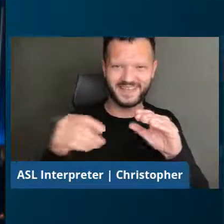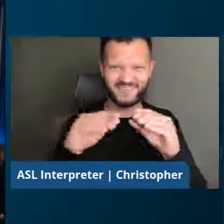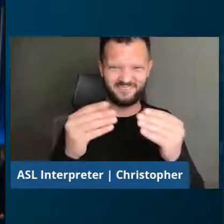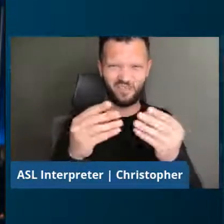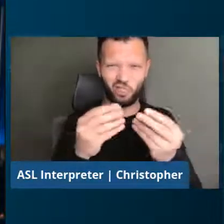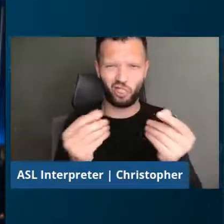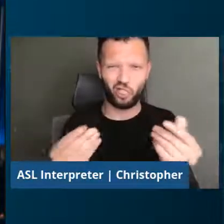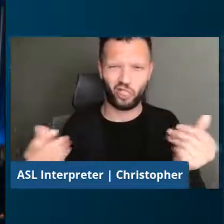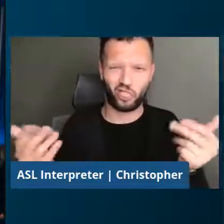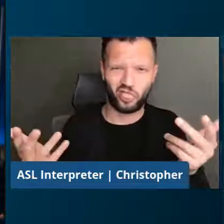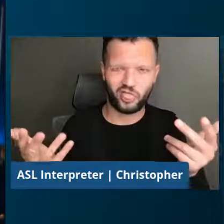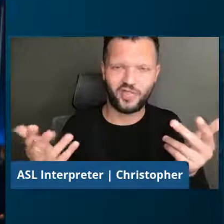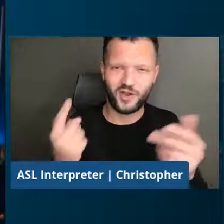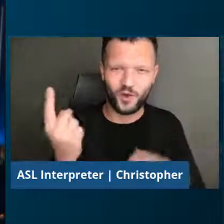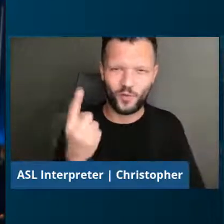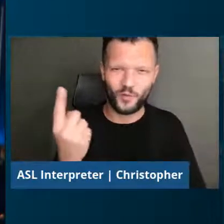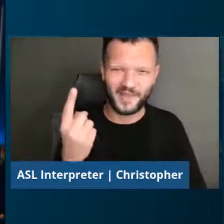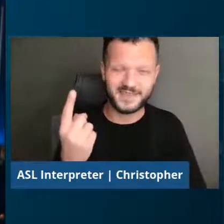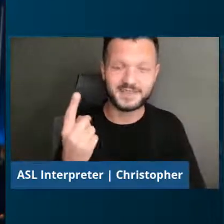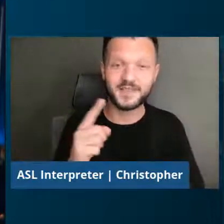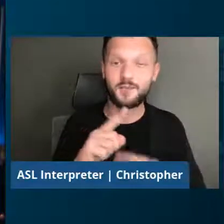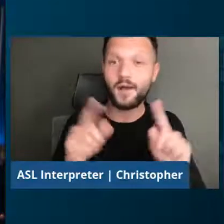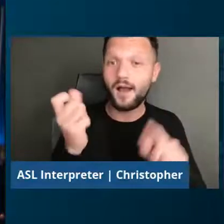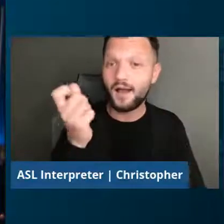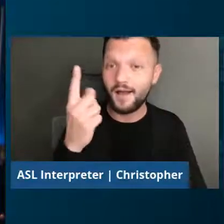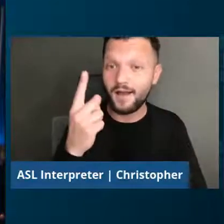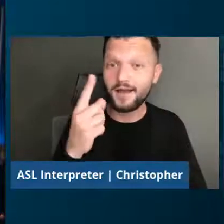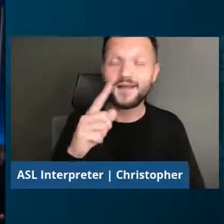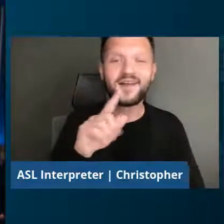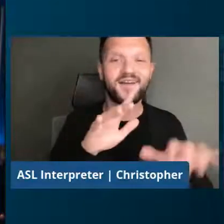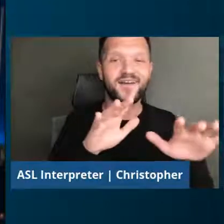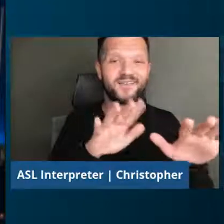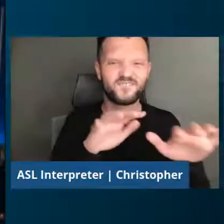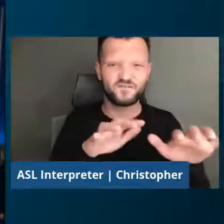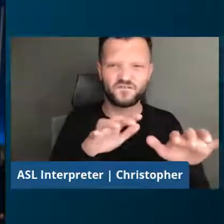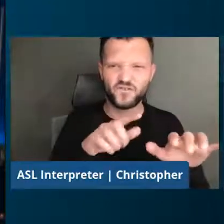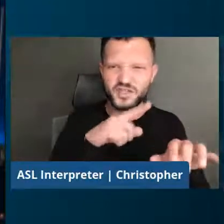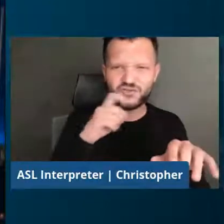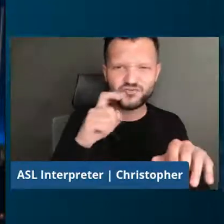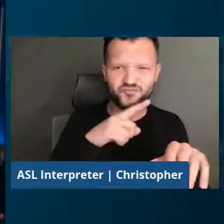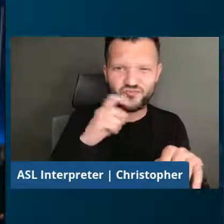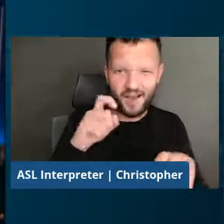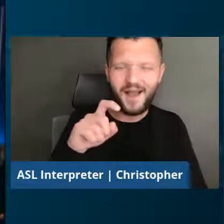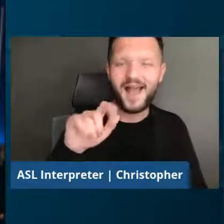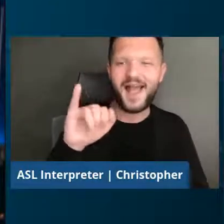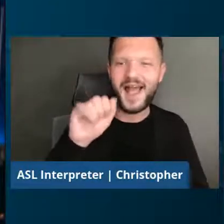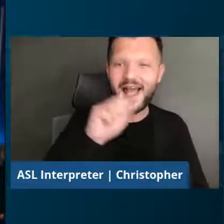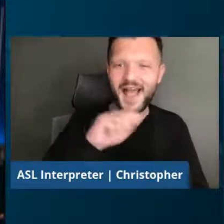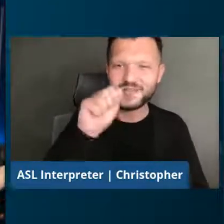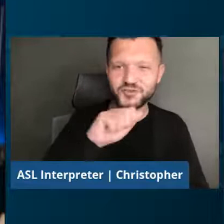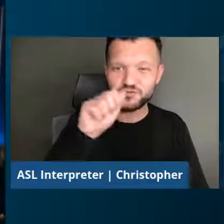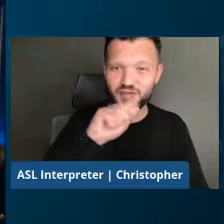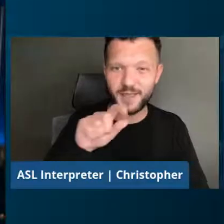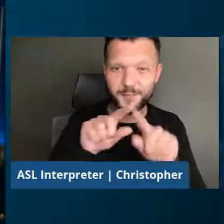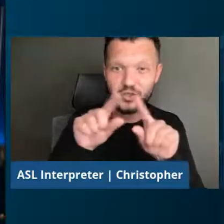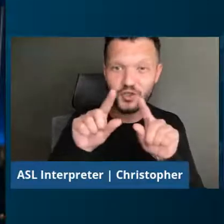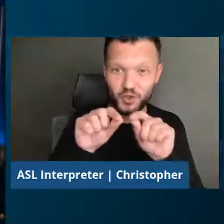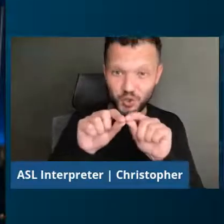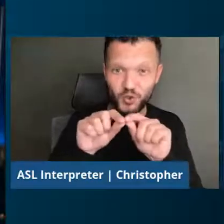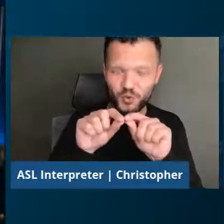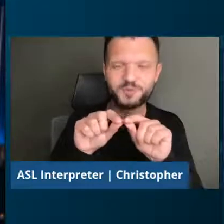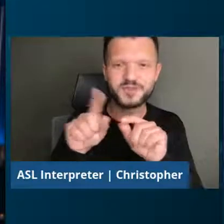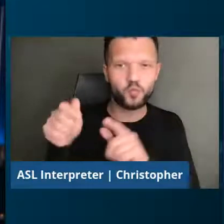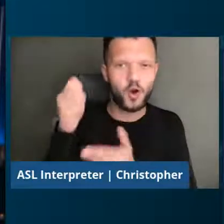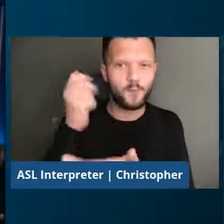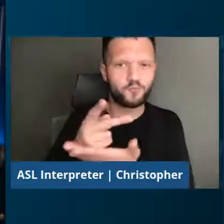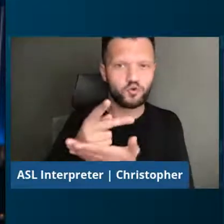Now, freeze-dried ice cream cubes, though, were originally developed for early Apollo missions by Whirlpool, again, the refrigerator